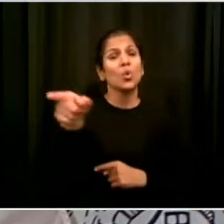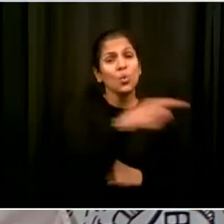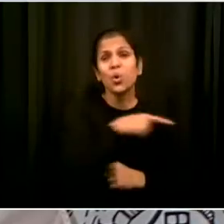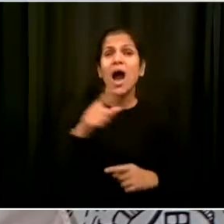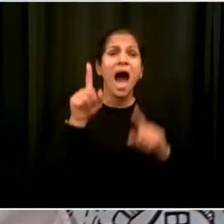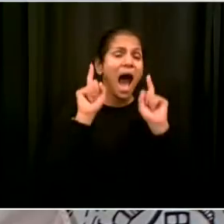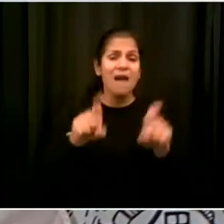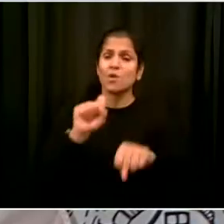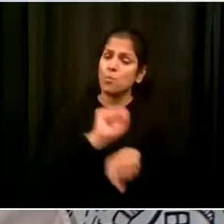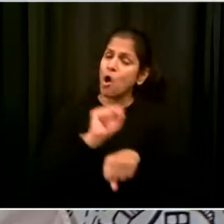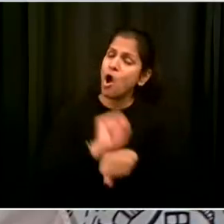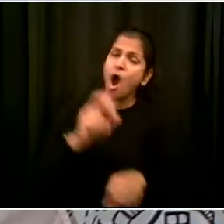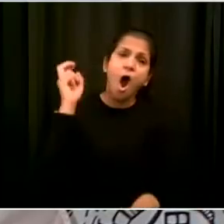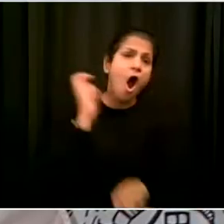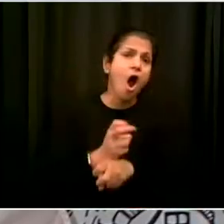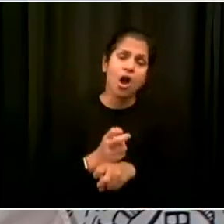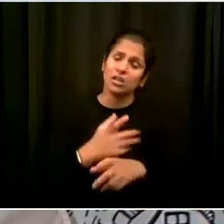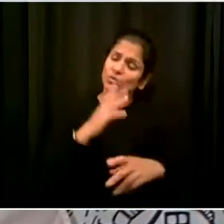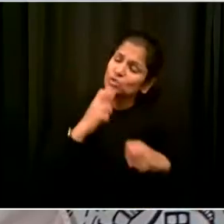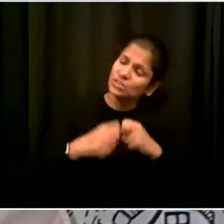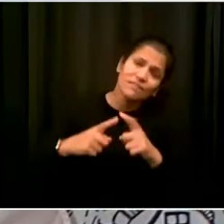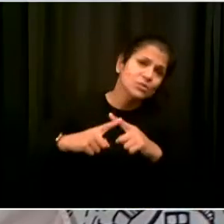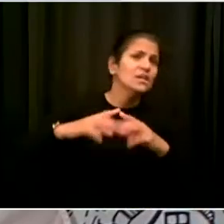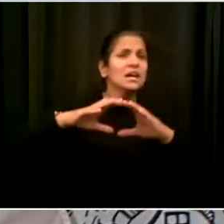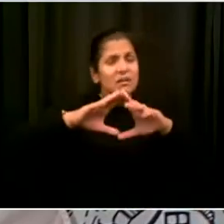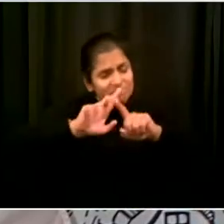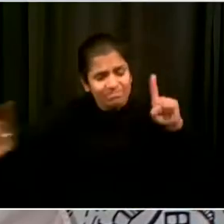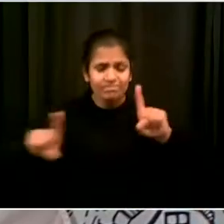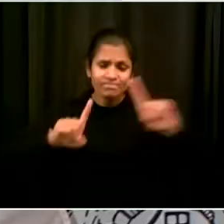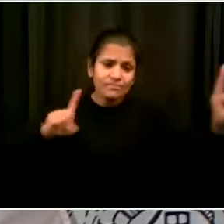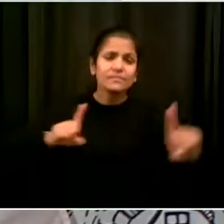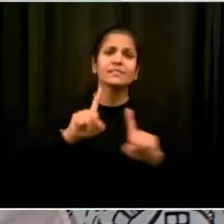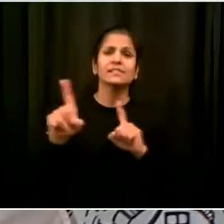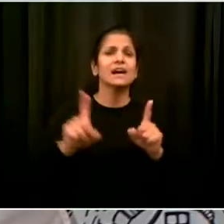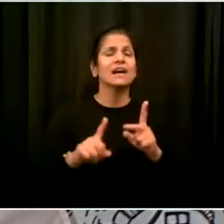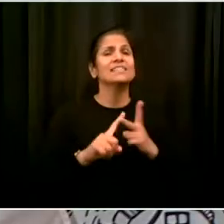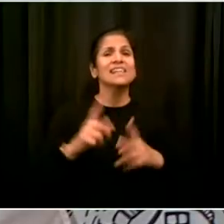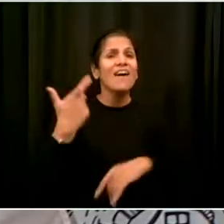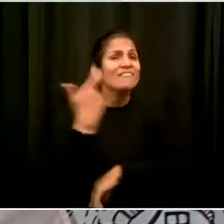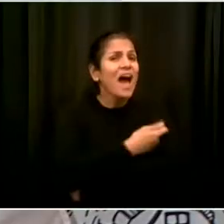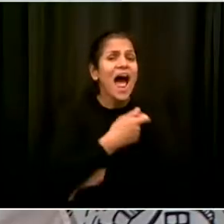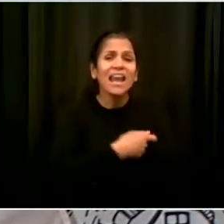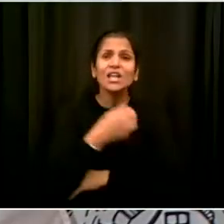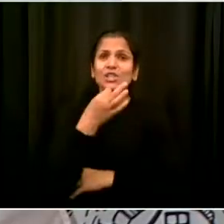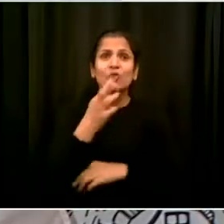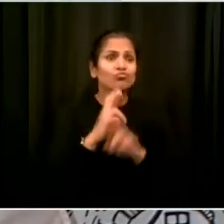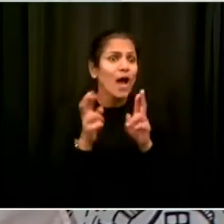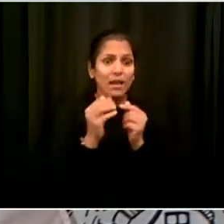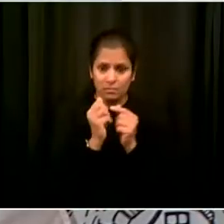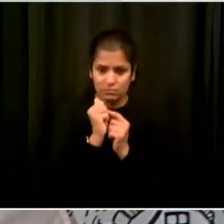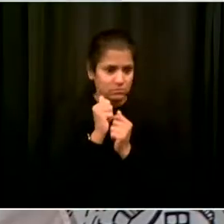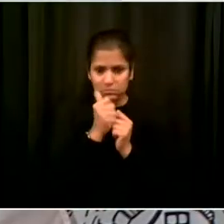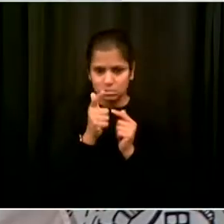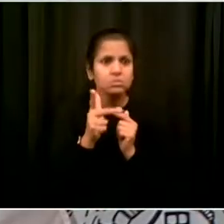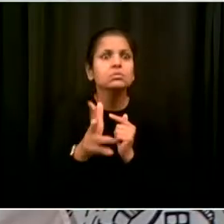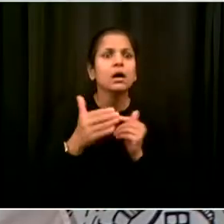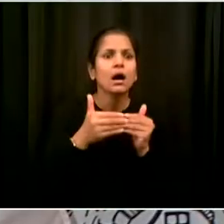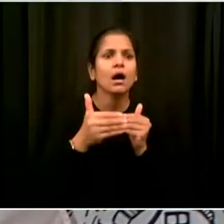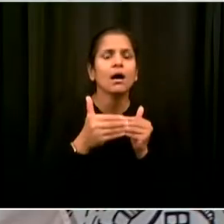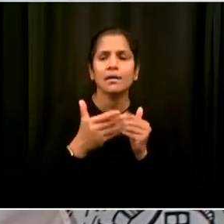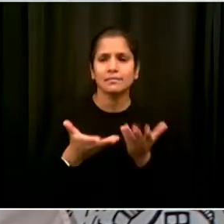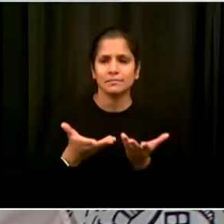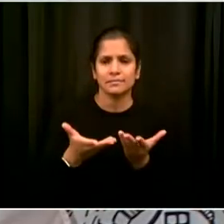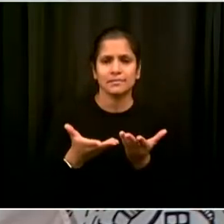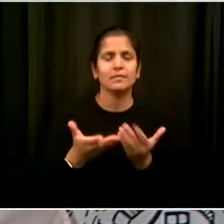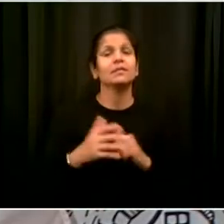the vaccine to do its work. Because every single additional New Yorker who gets the vaccine is one step in the